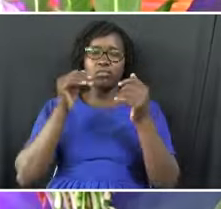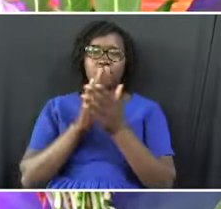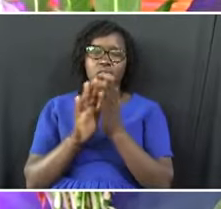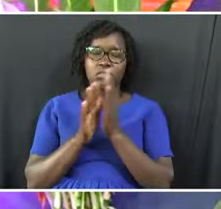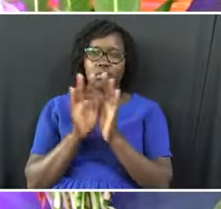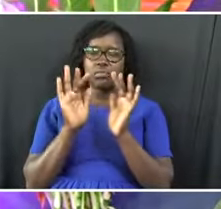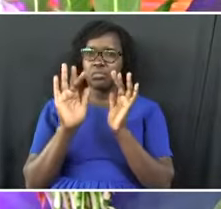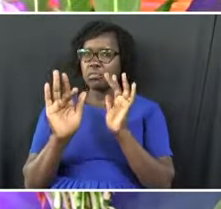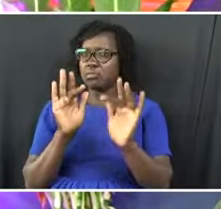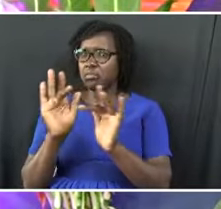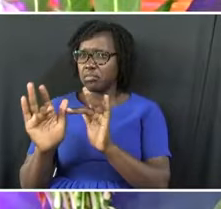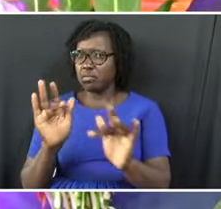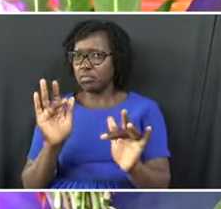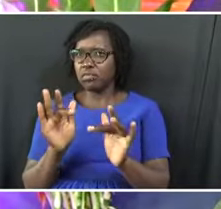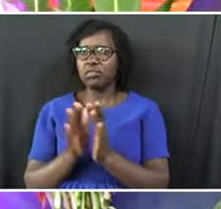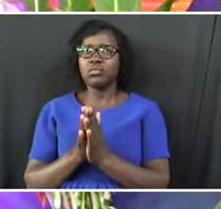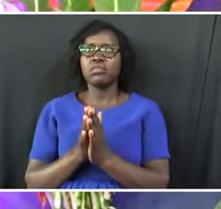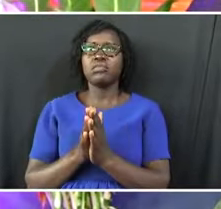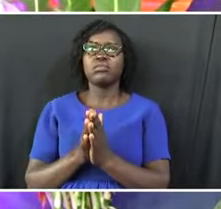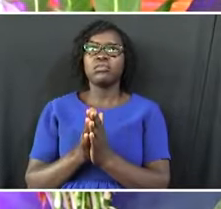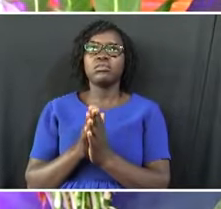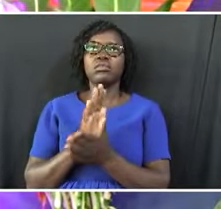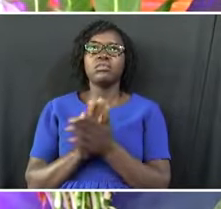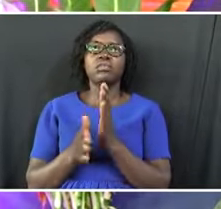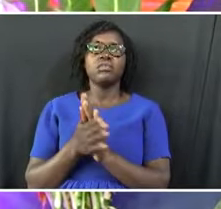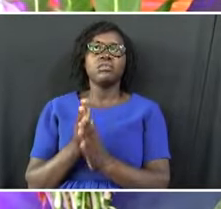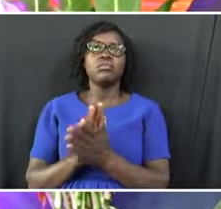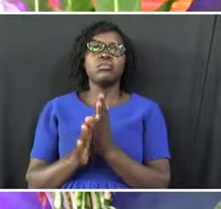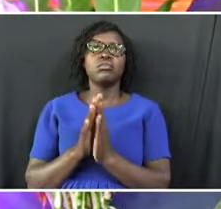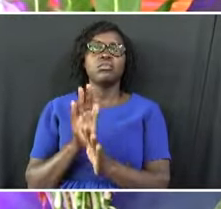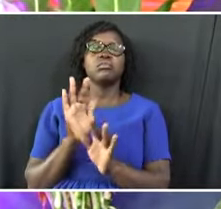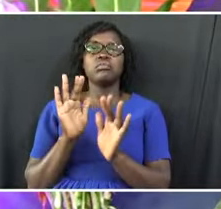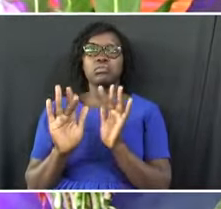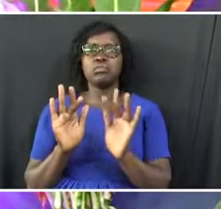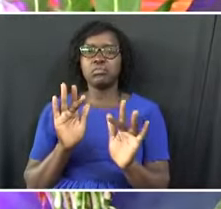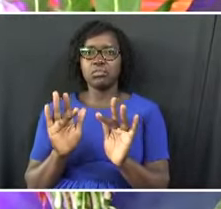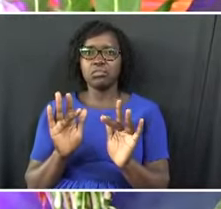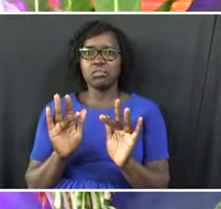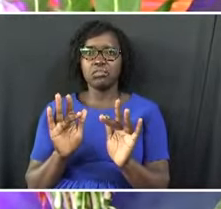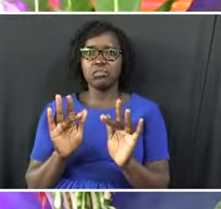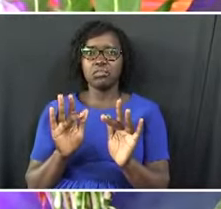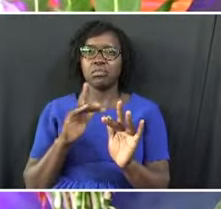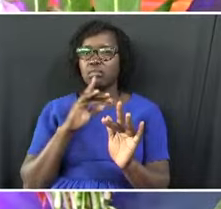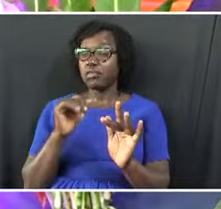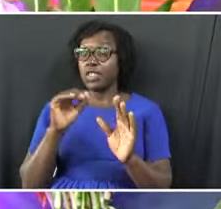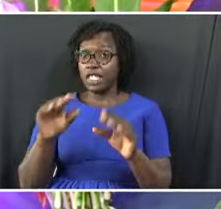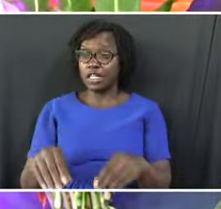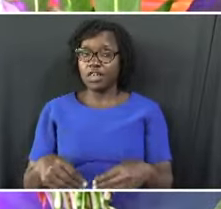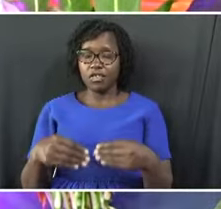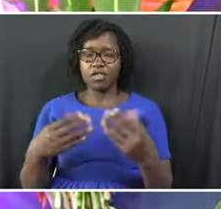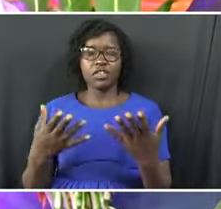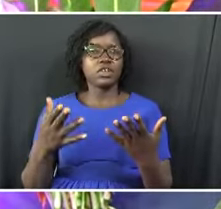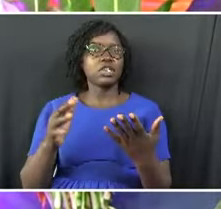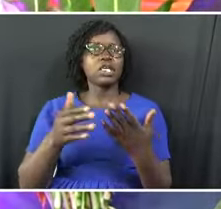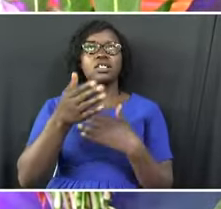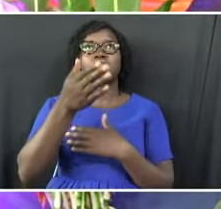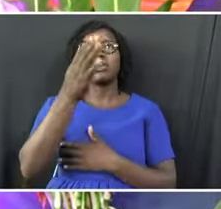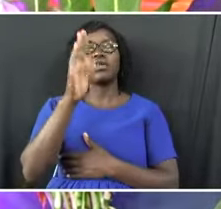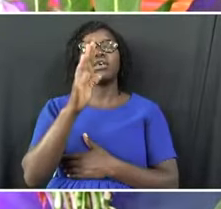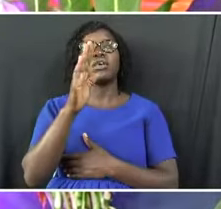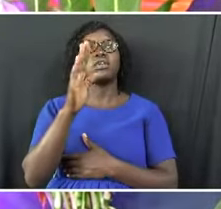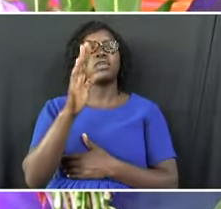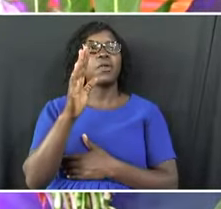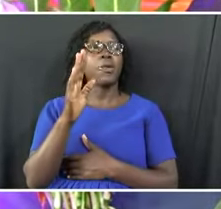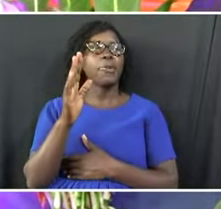blemish and without spot. So the offering that God, you